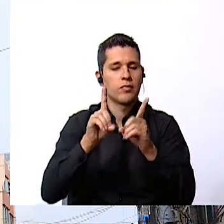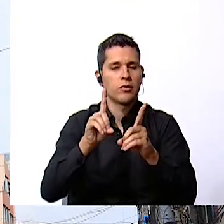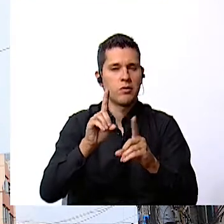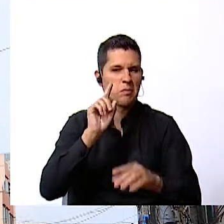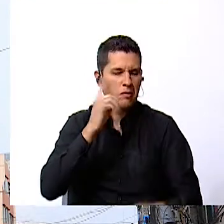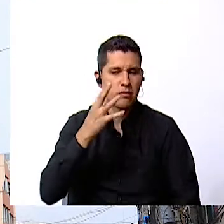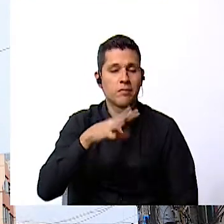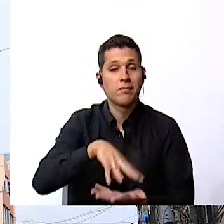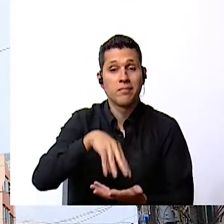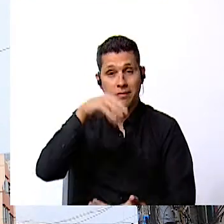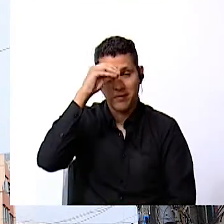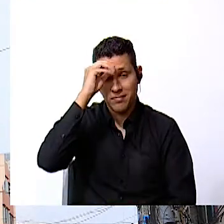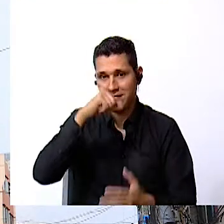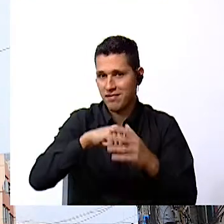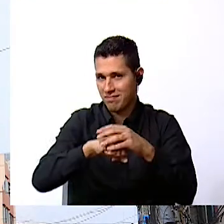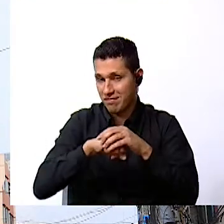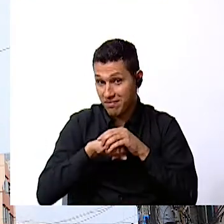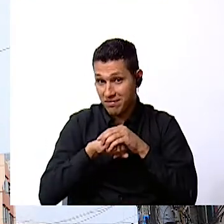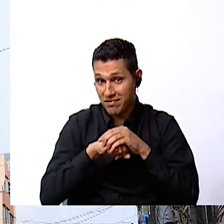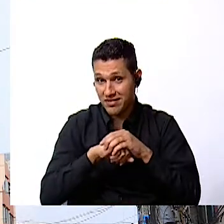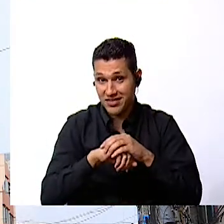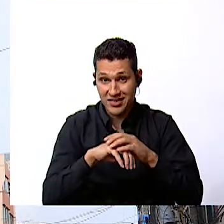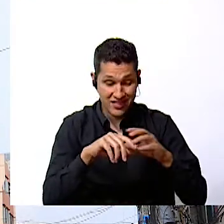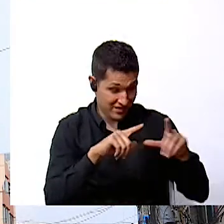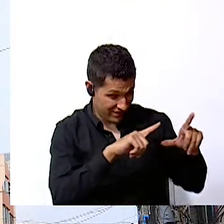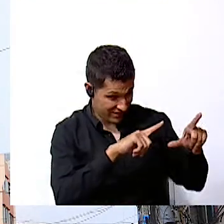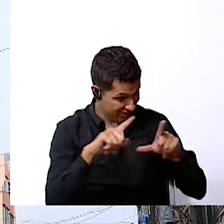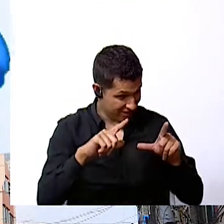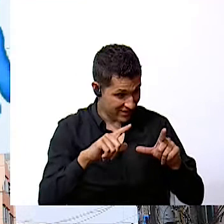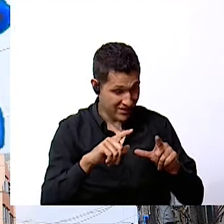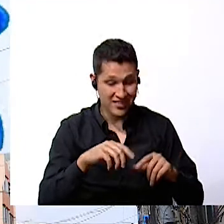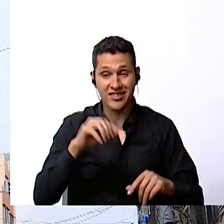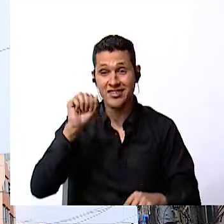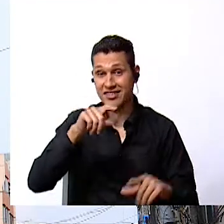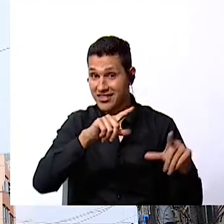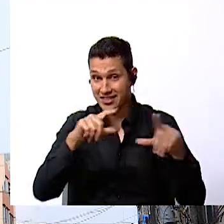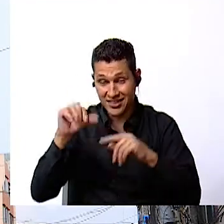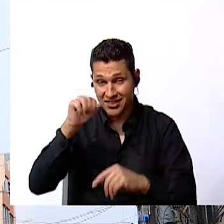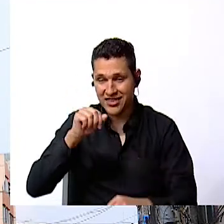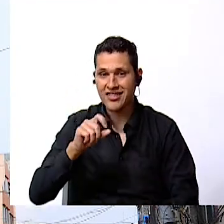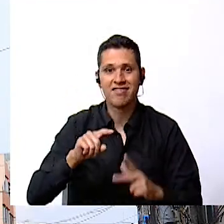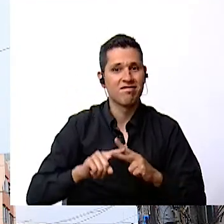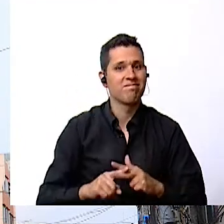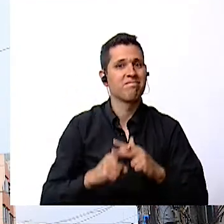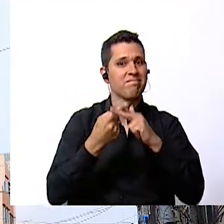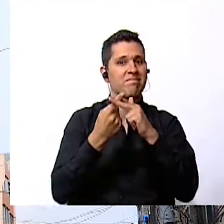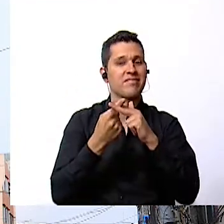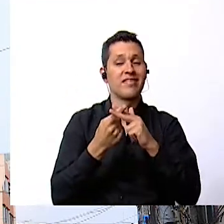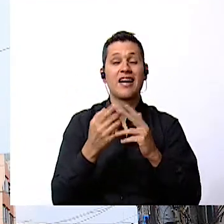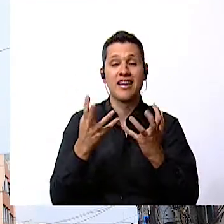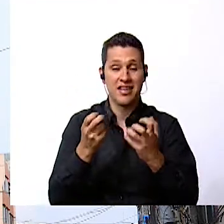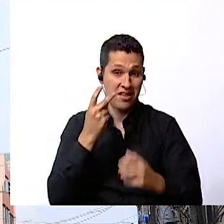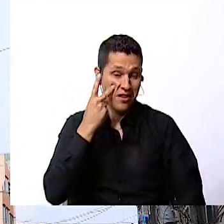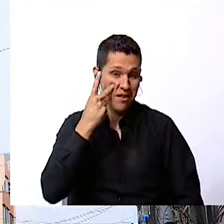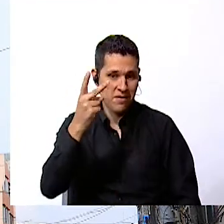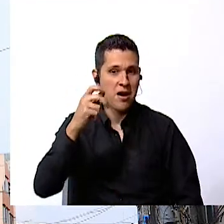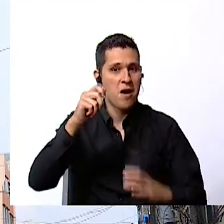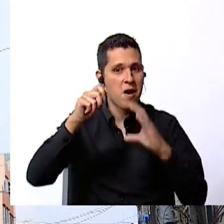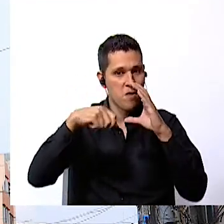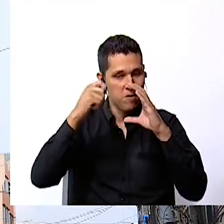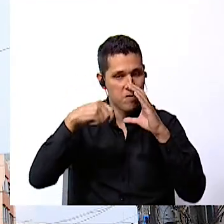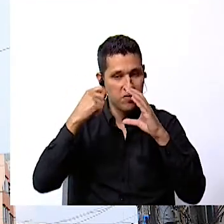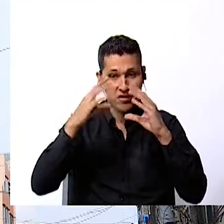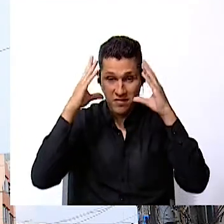¿ok? Now, are you ready to start? Yes? And we are going to watch a video from